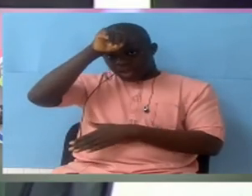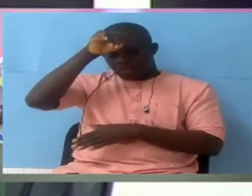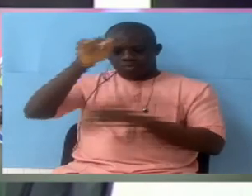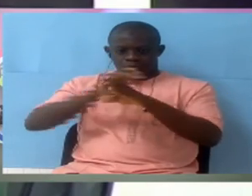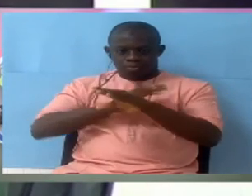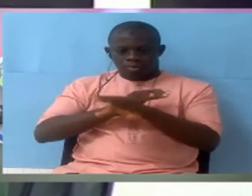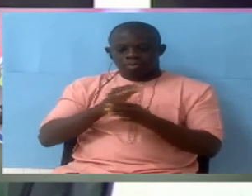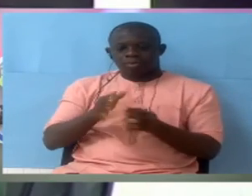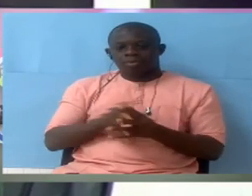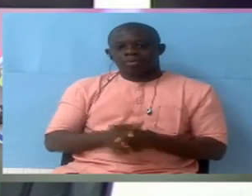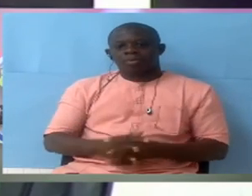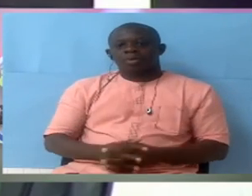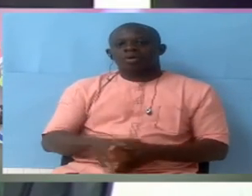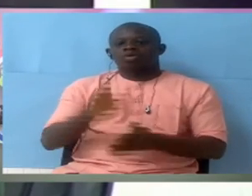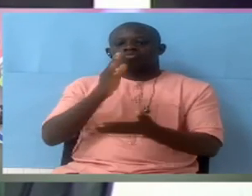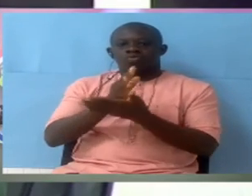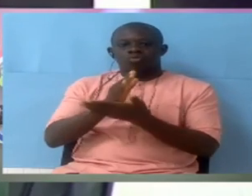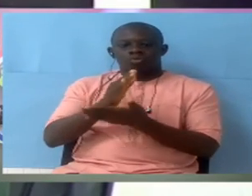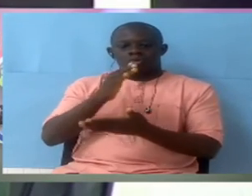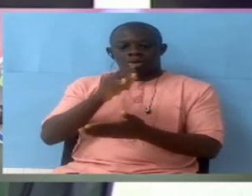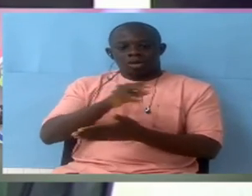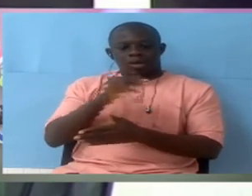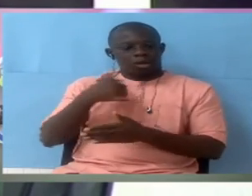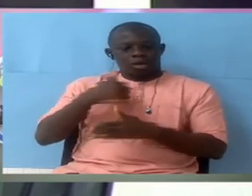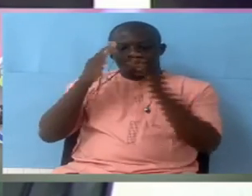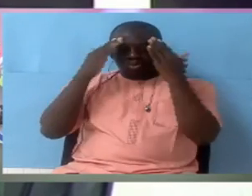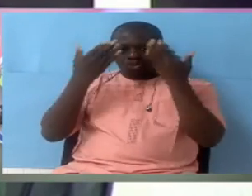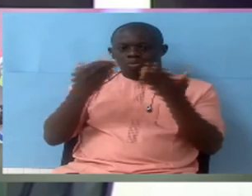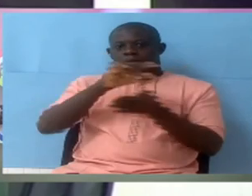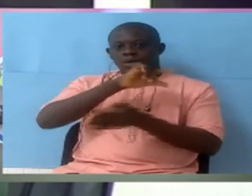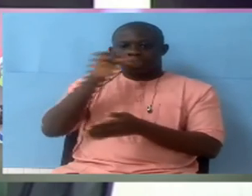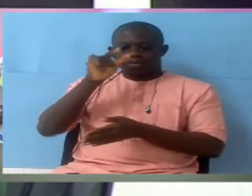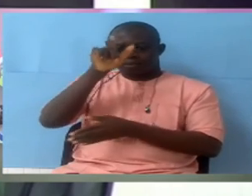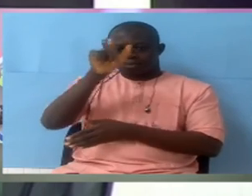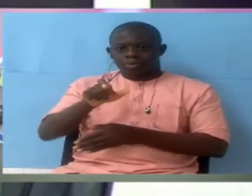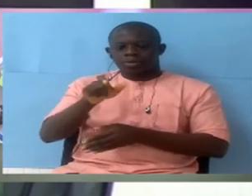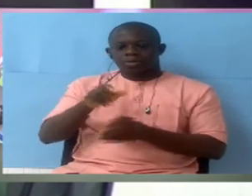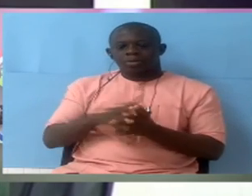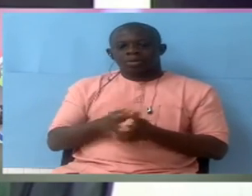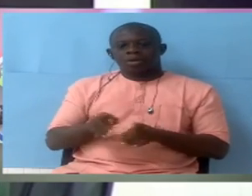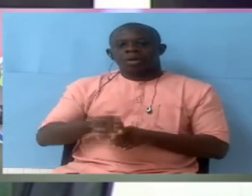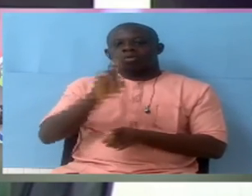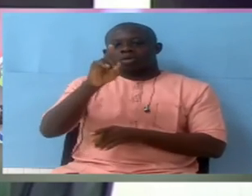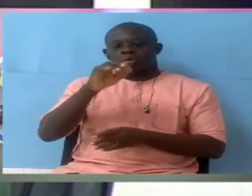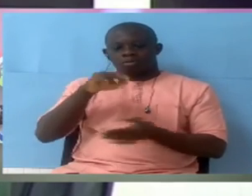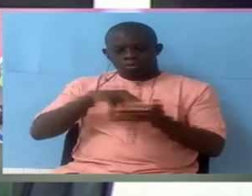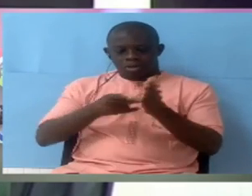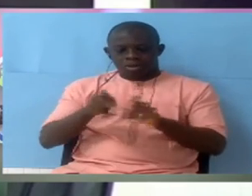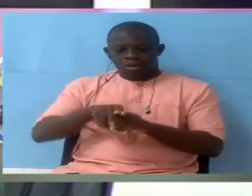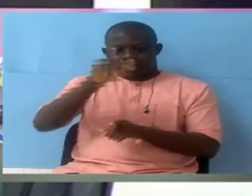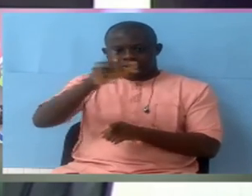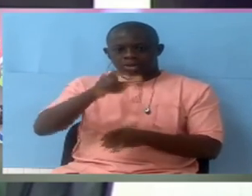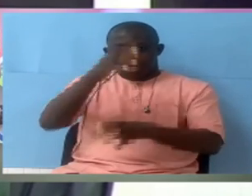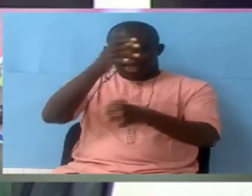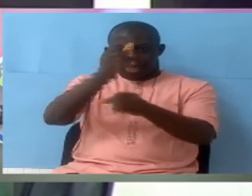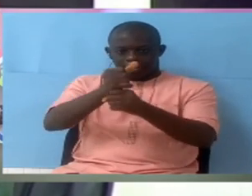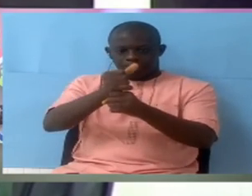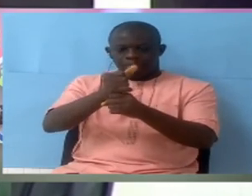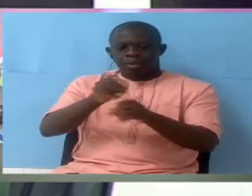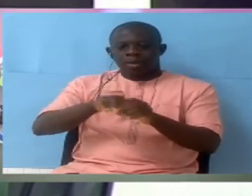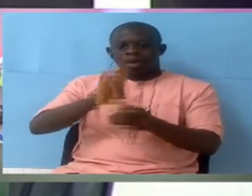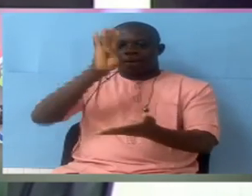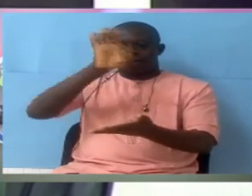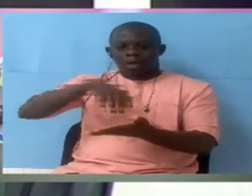won. Really, I don't know his name. Mom nak hawma turam. But he was a technical assistant at the RVTH